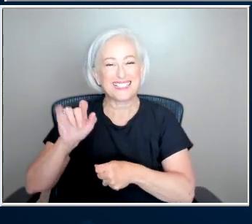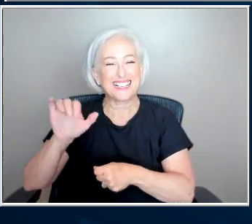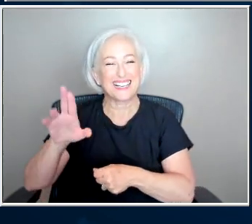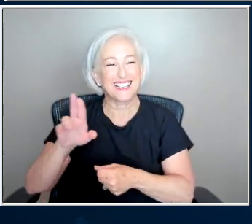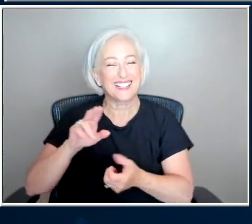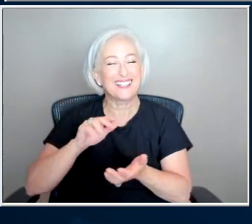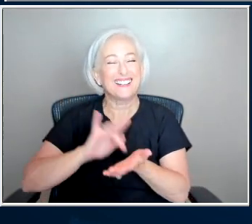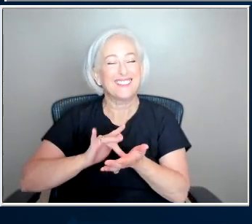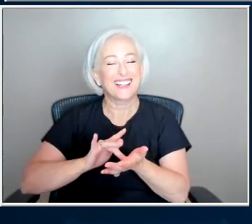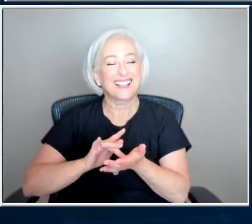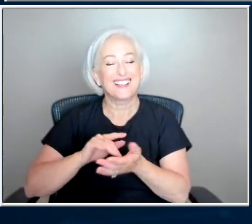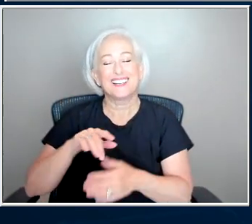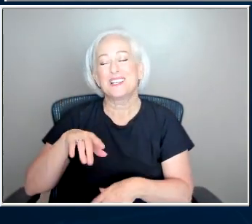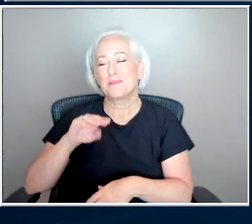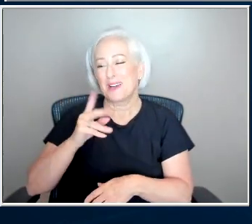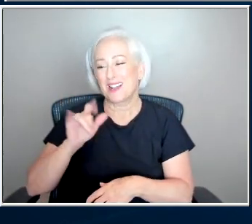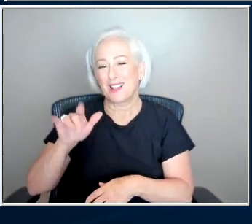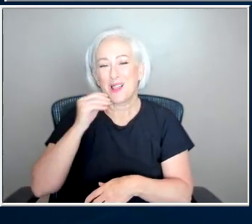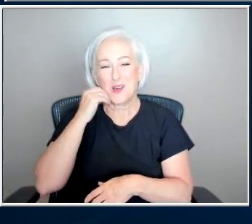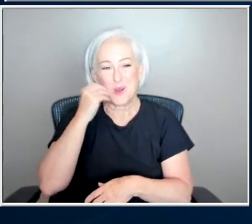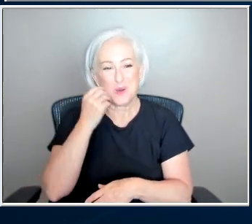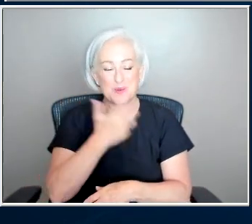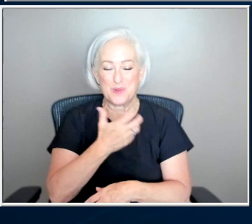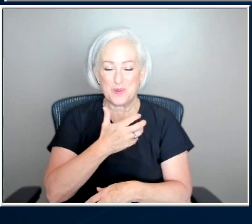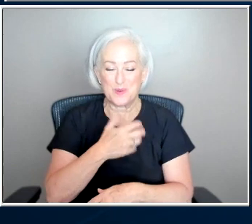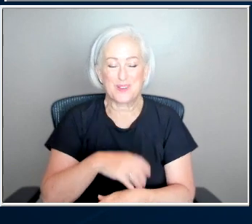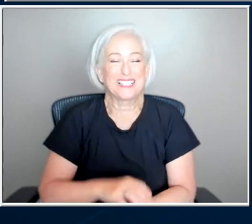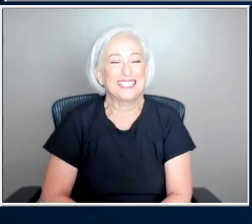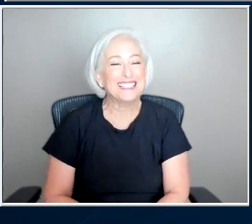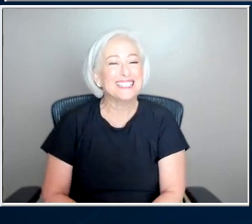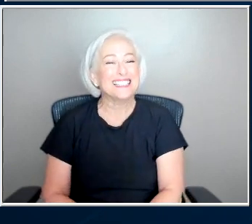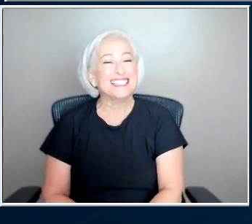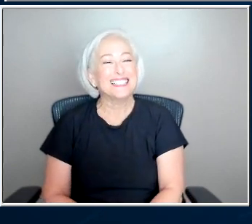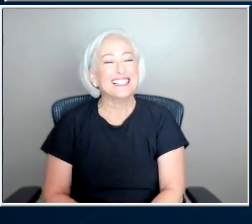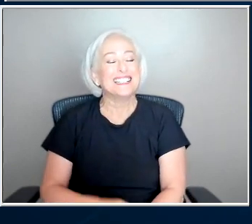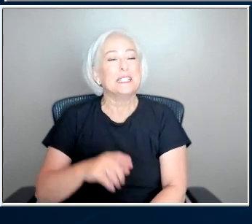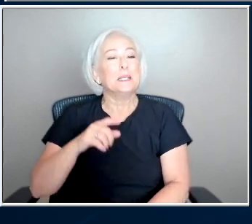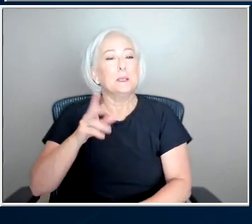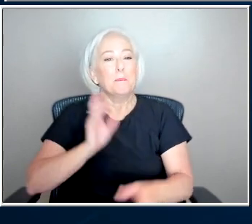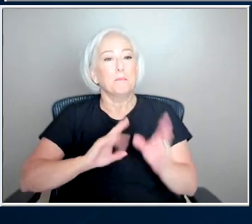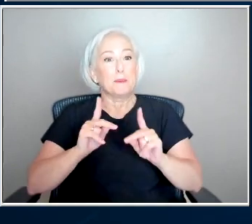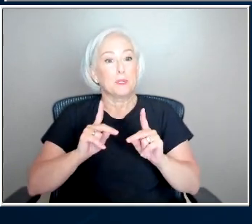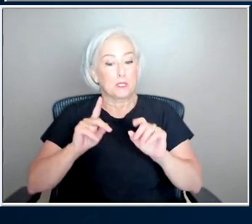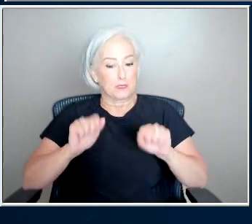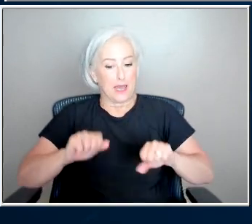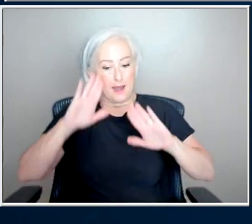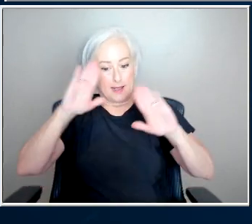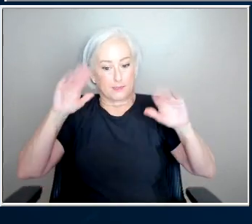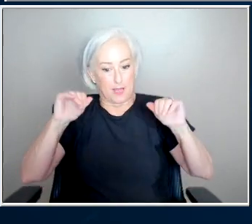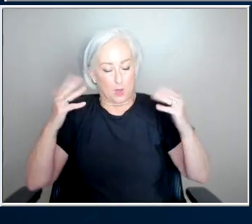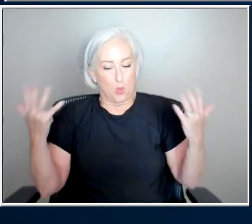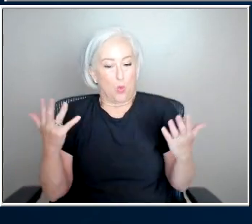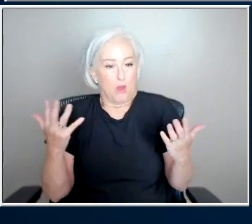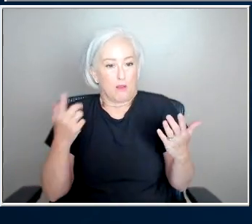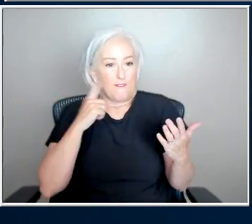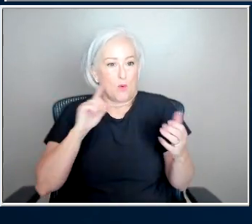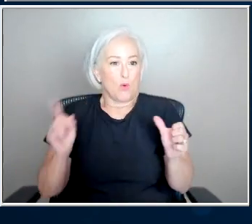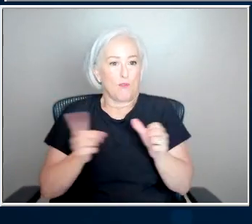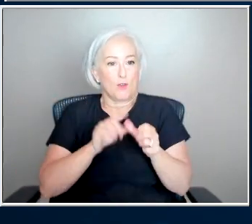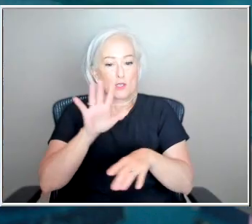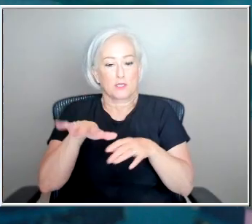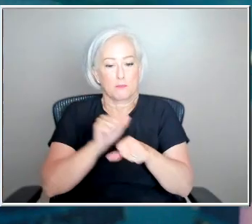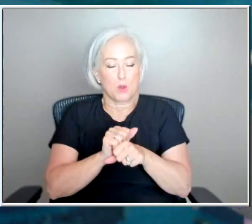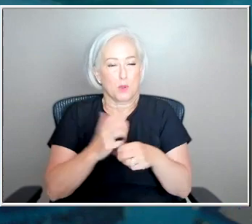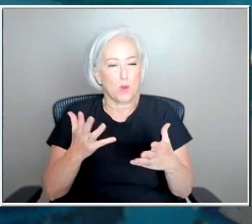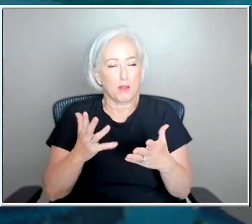So he must have had a good moment with you all. What should people expect at their first appointment? What's that like? How long does that take? Yeah, so the first